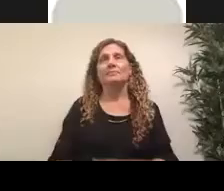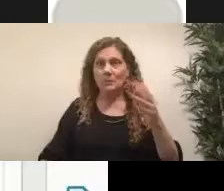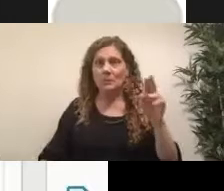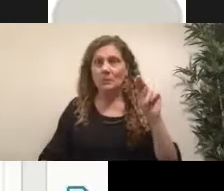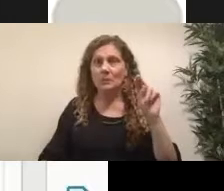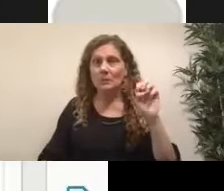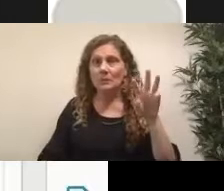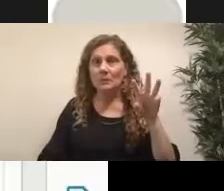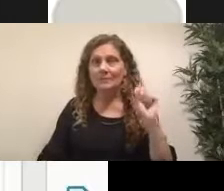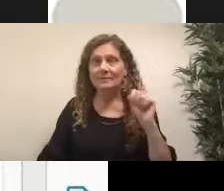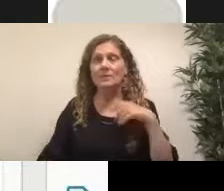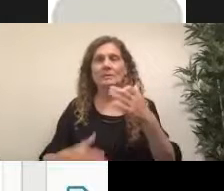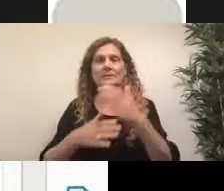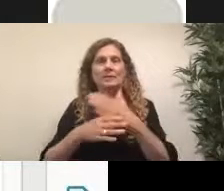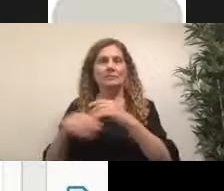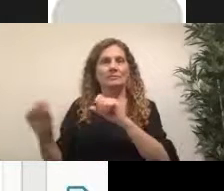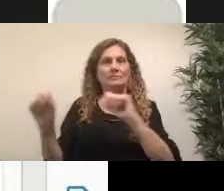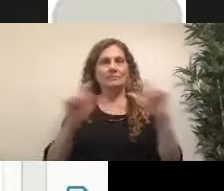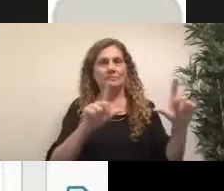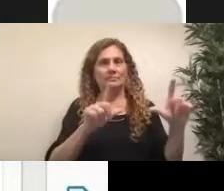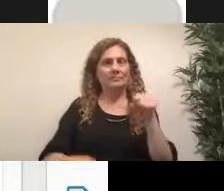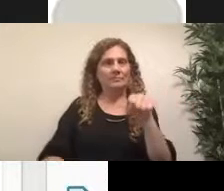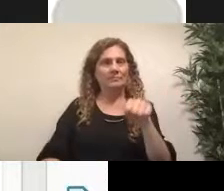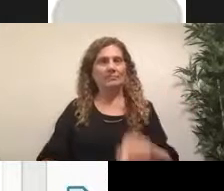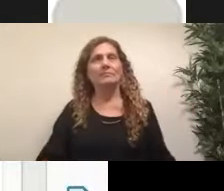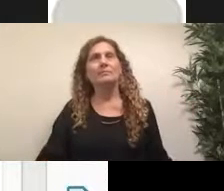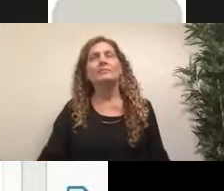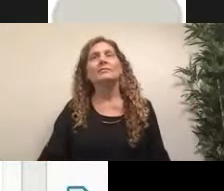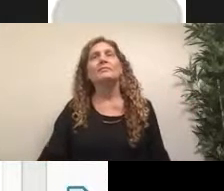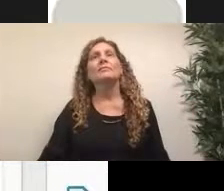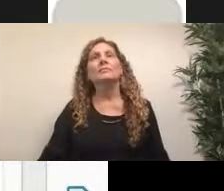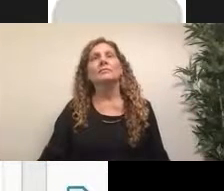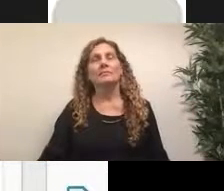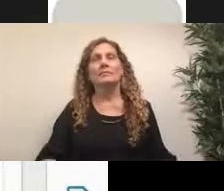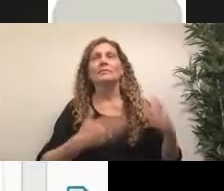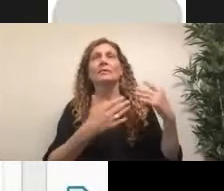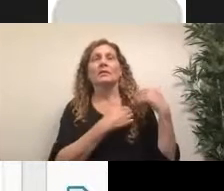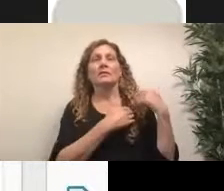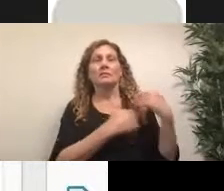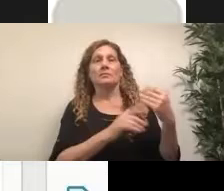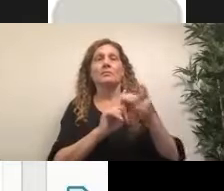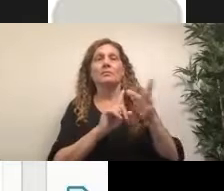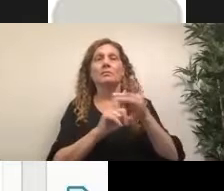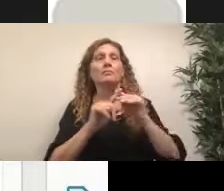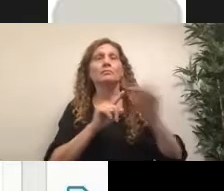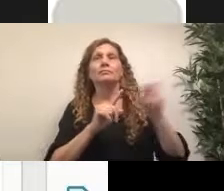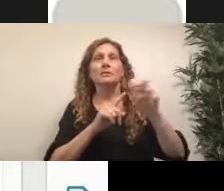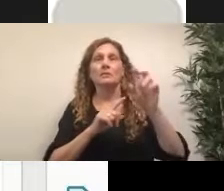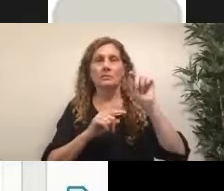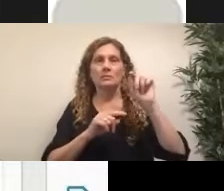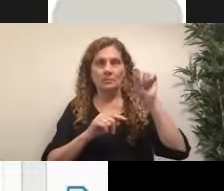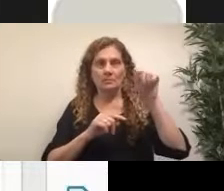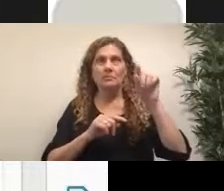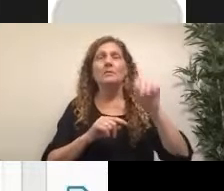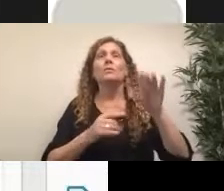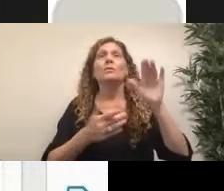into the low transmission category with 9.8 new COVID cases per 100,000 people. This is the lowest value for this metric